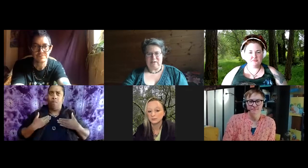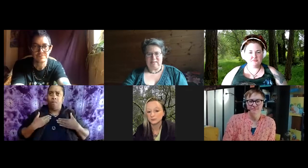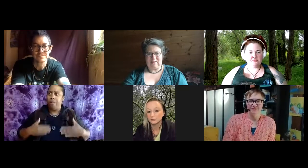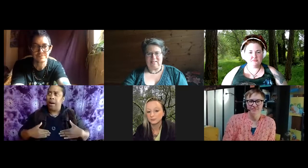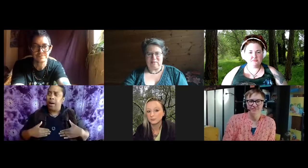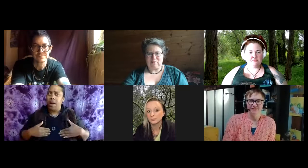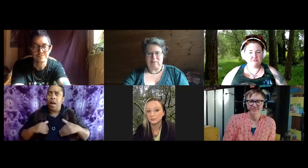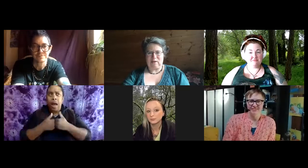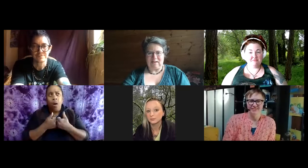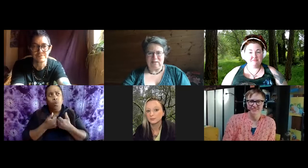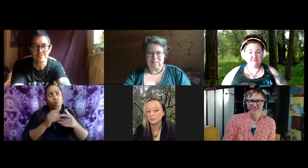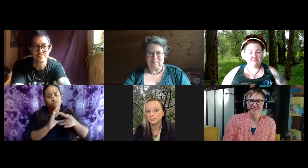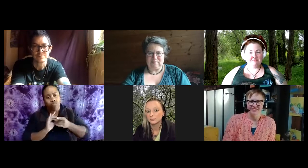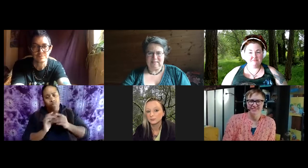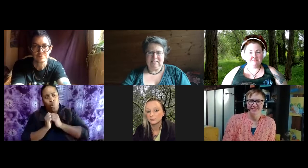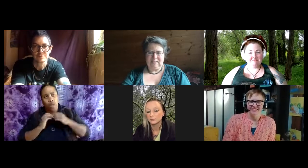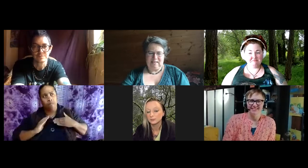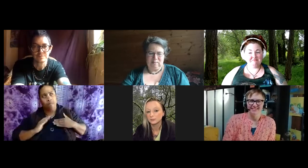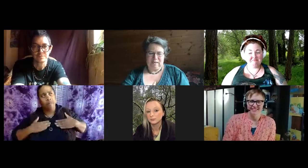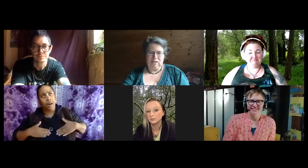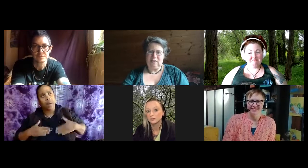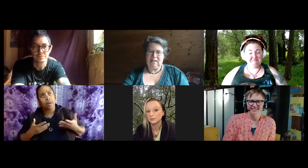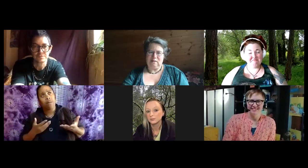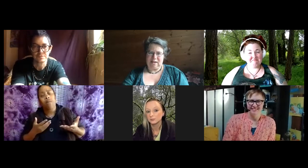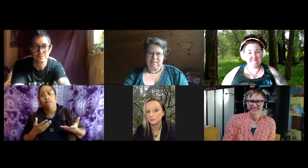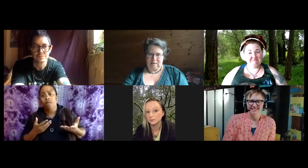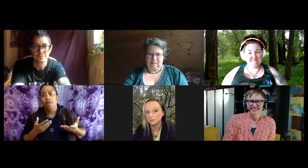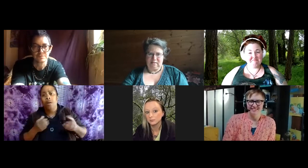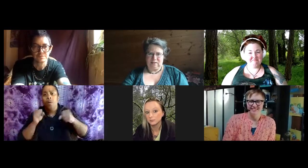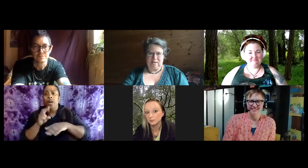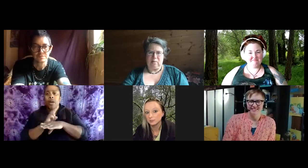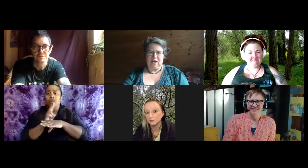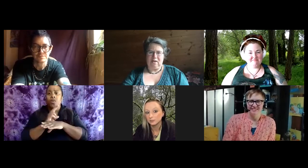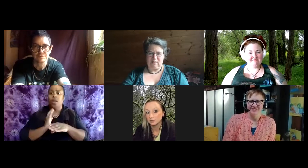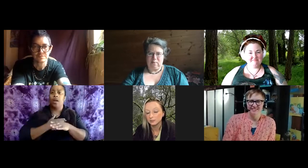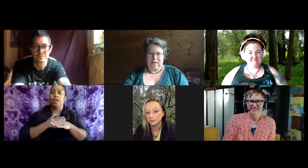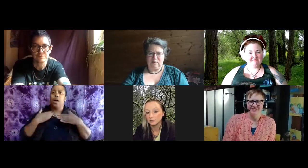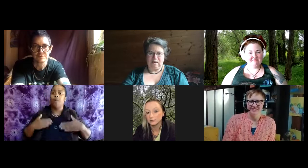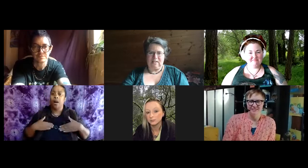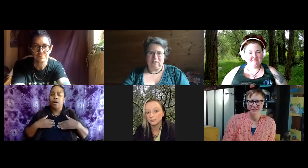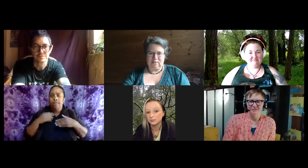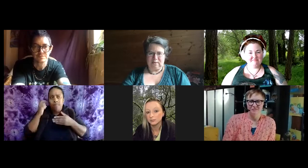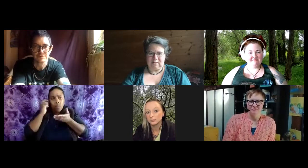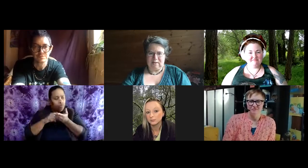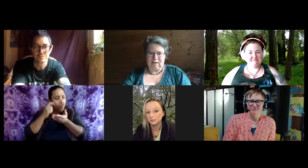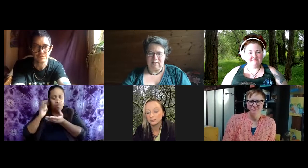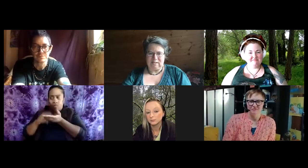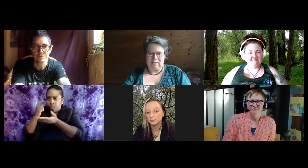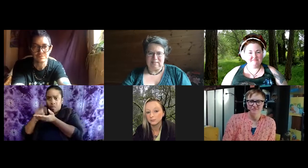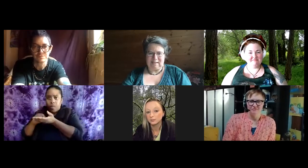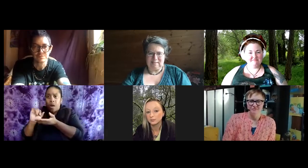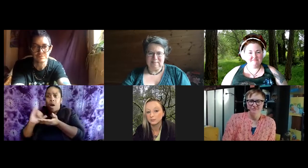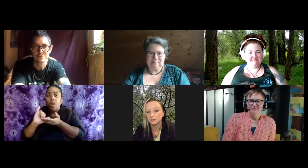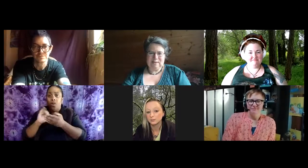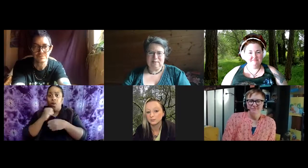is more authentic to our nature. And we can utilize our bodies not only as a way of being aware, also a way of creating shifts whenever our energy